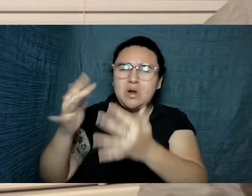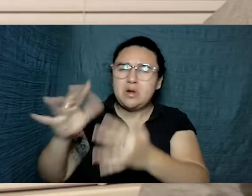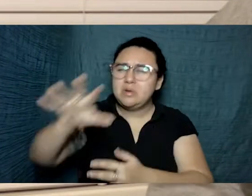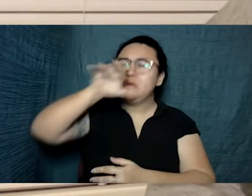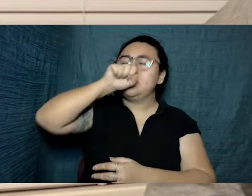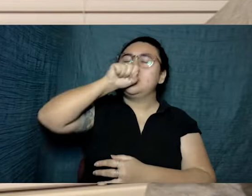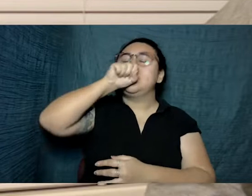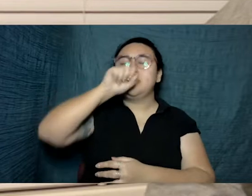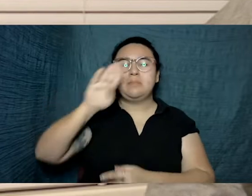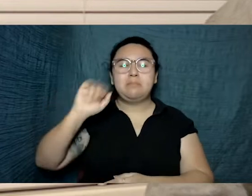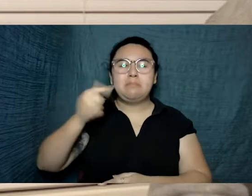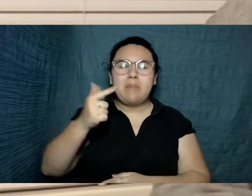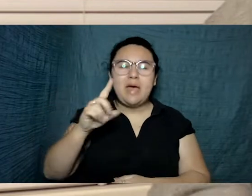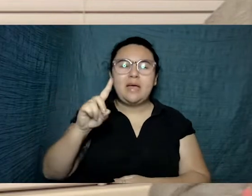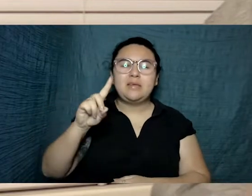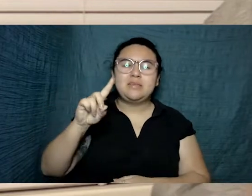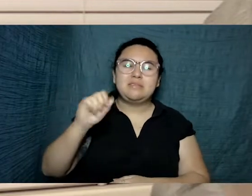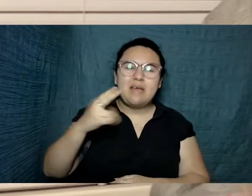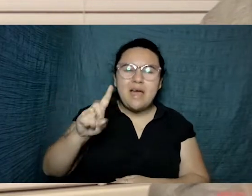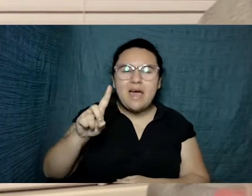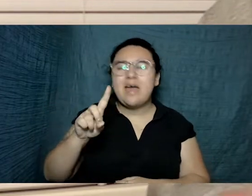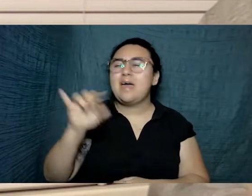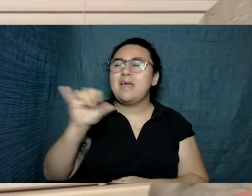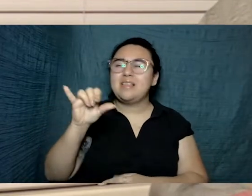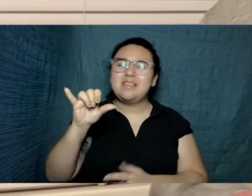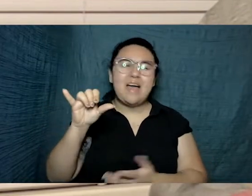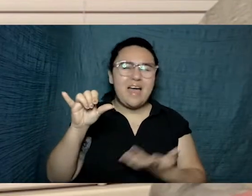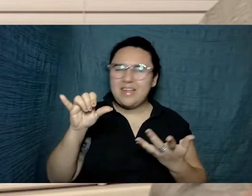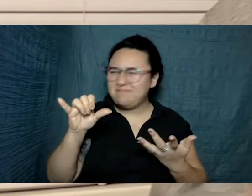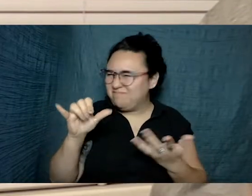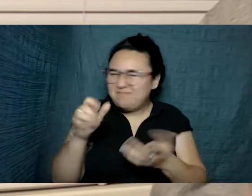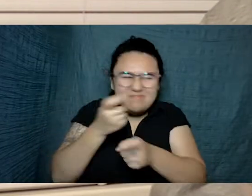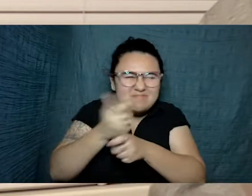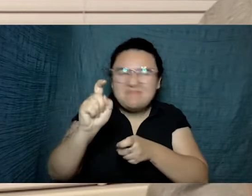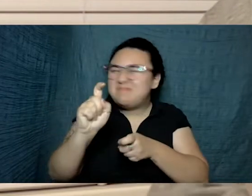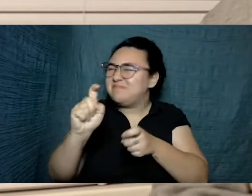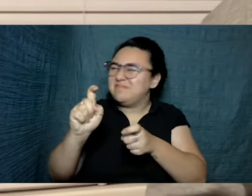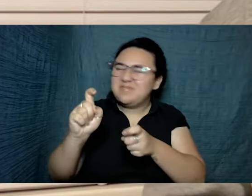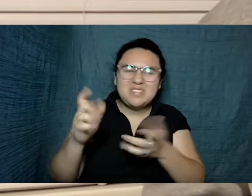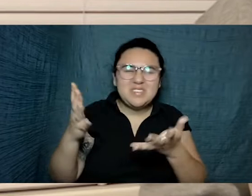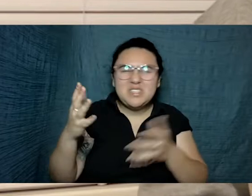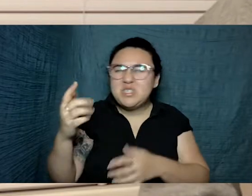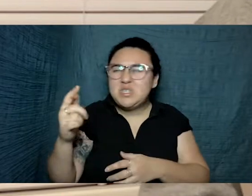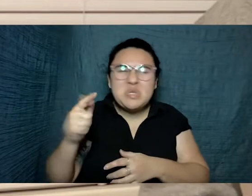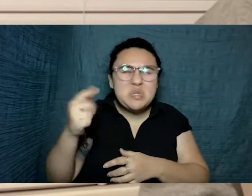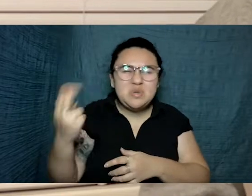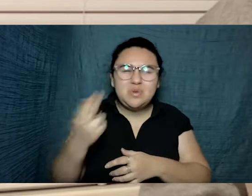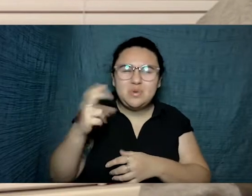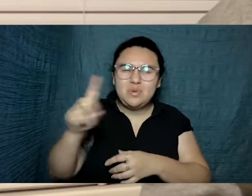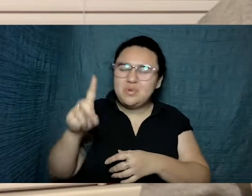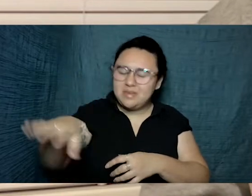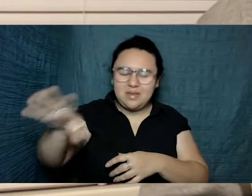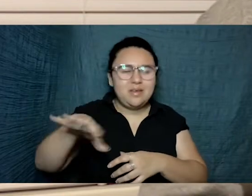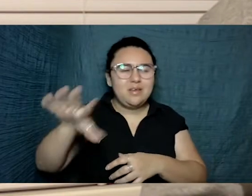to the outskirts of Baghdad like so many used condoms. Within the range of my Bradley's cannon, a 25mm chain gun built by